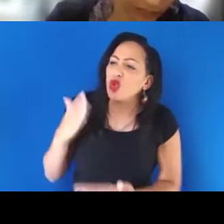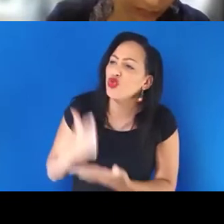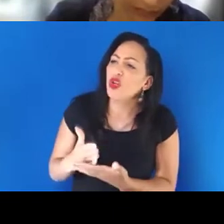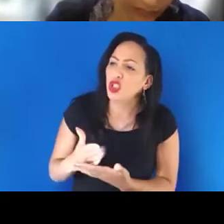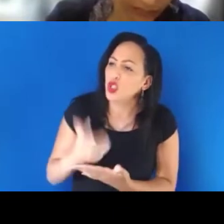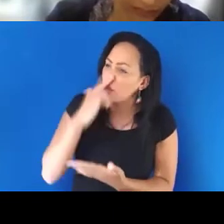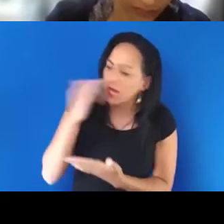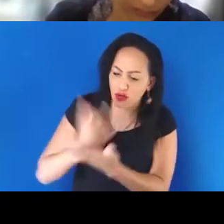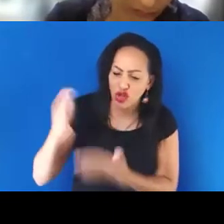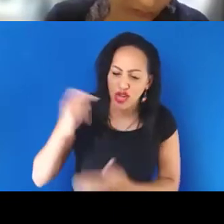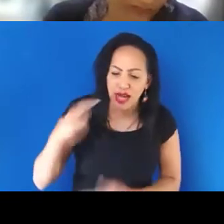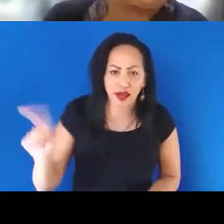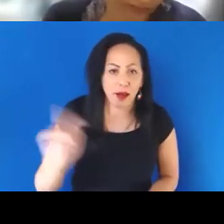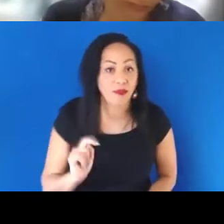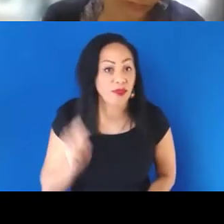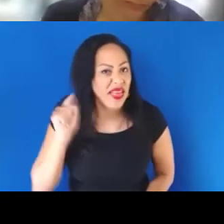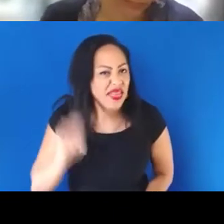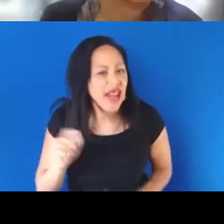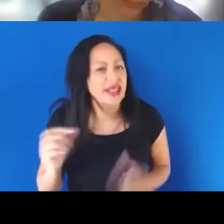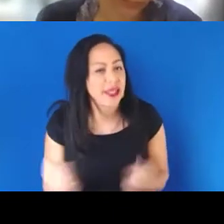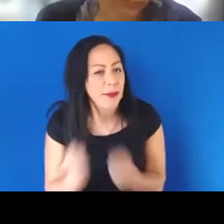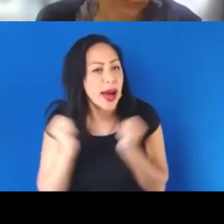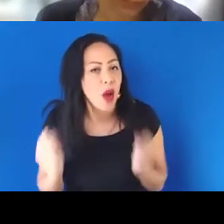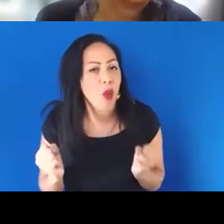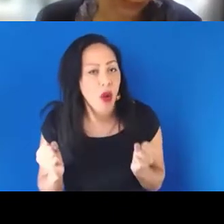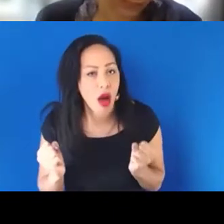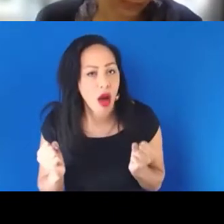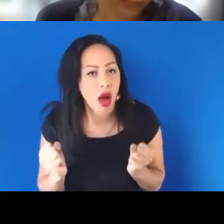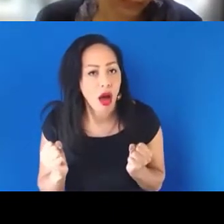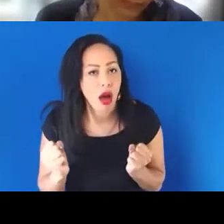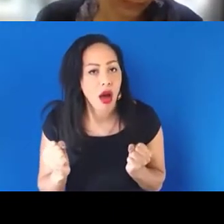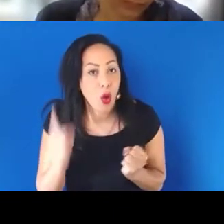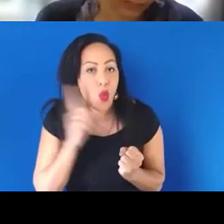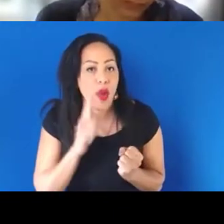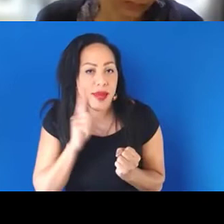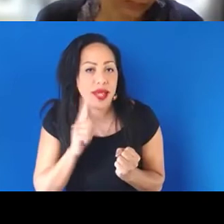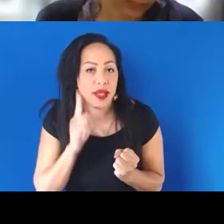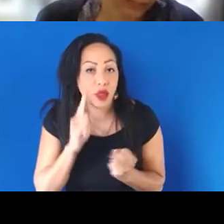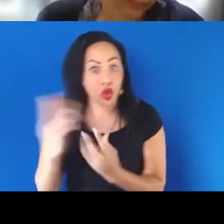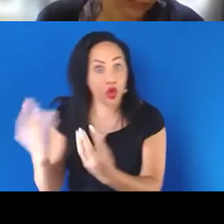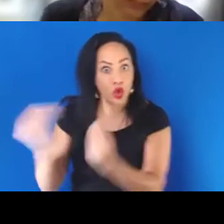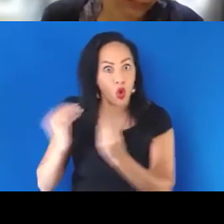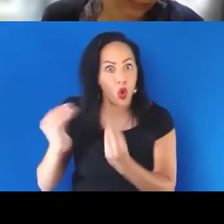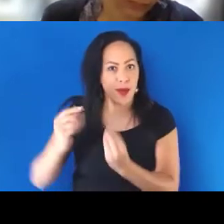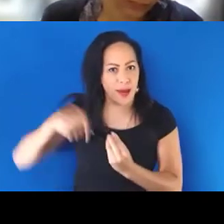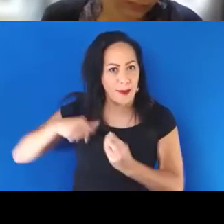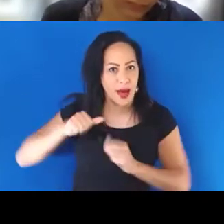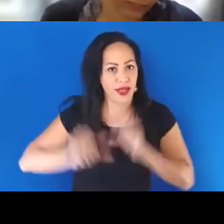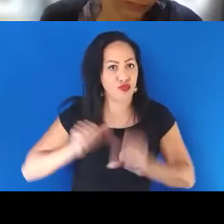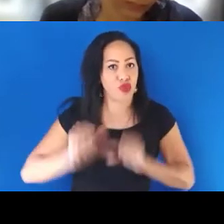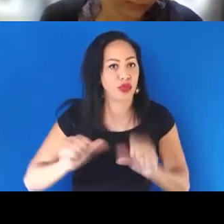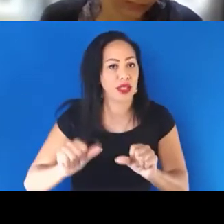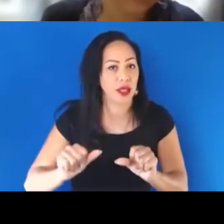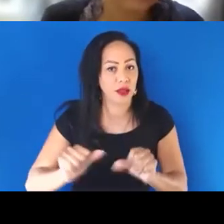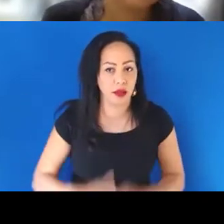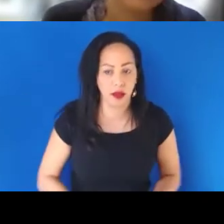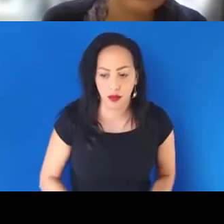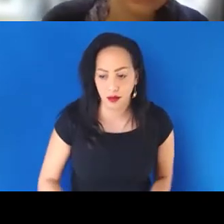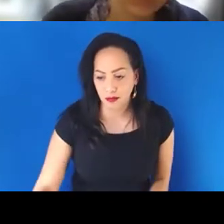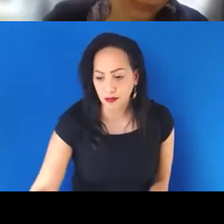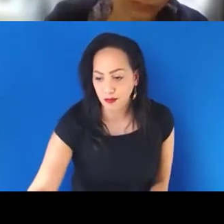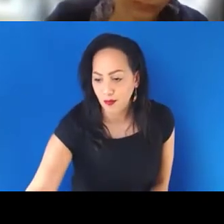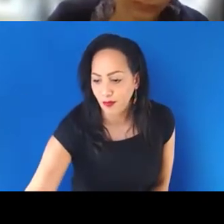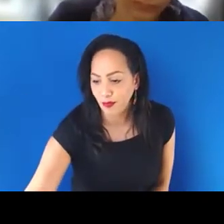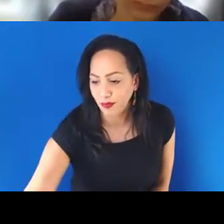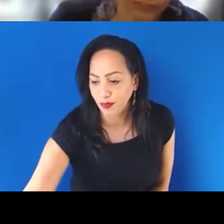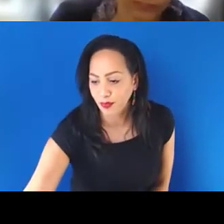That is the power that women taught me in this process. what I also learned, and that's why I'm going on the